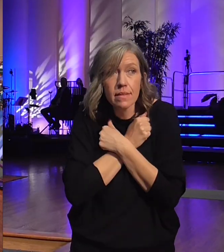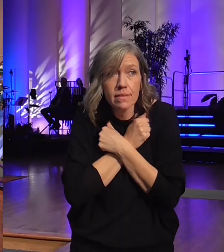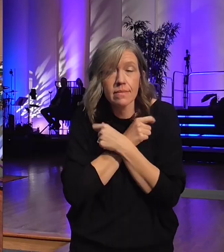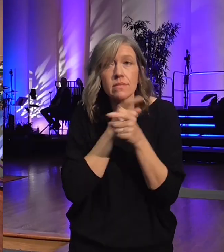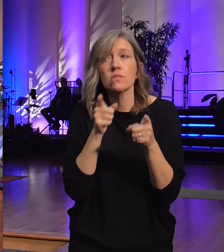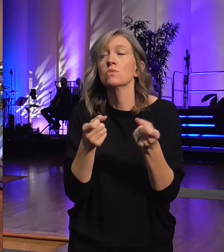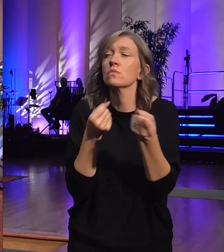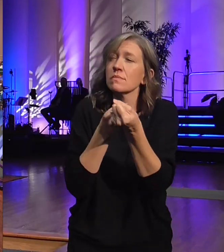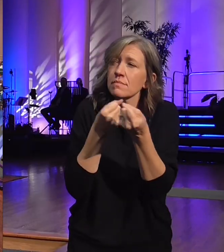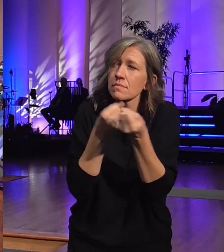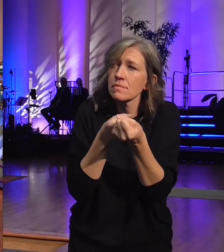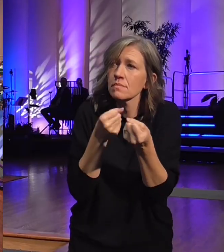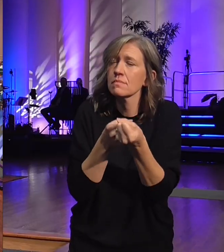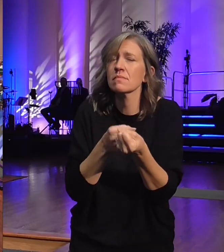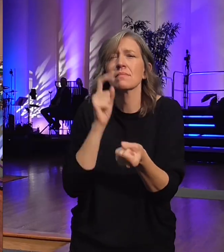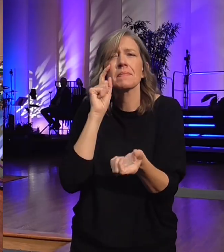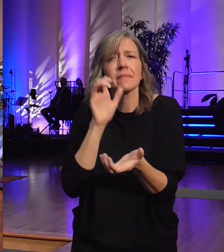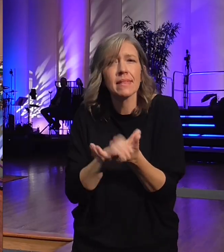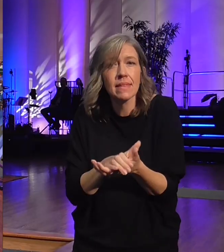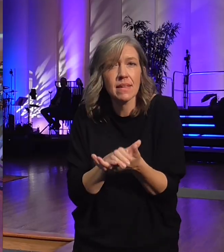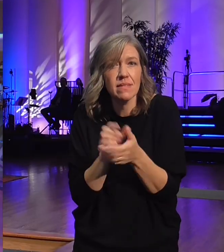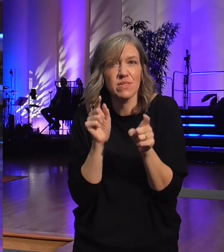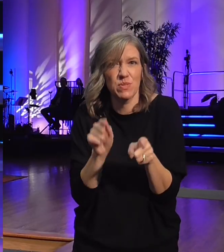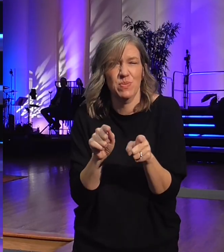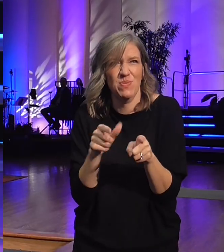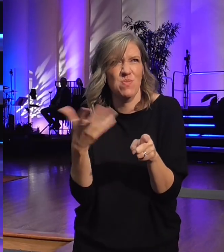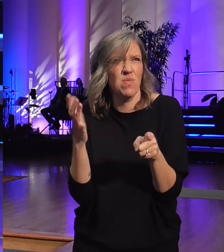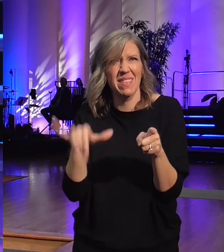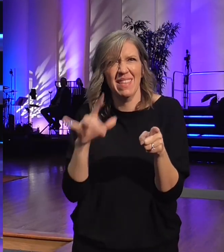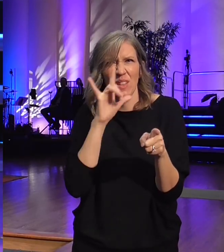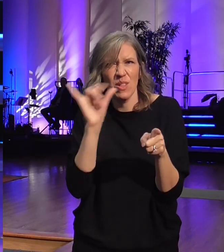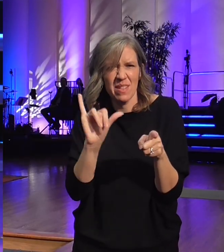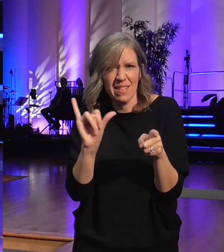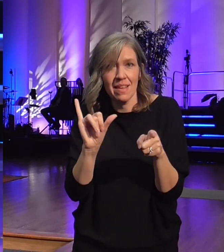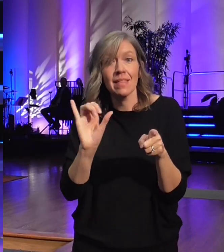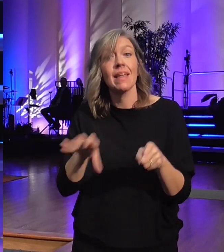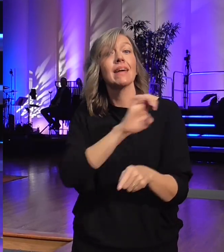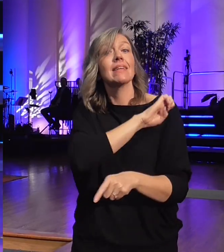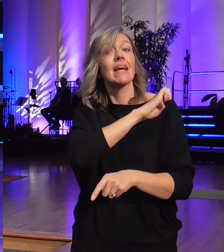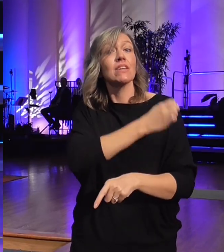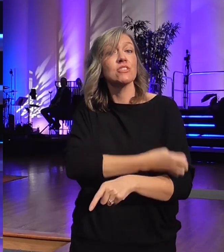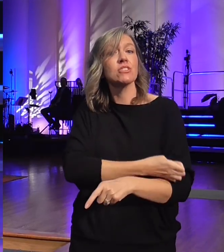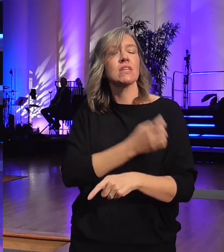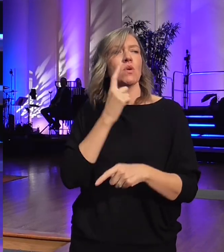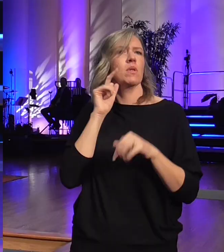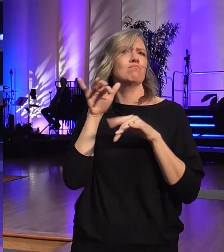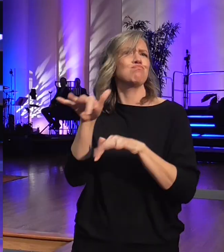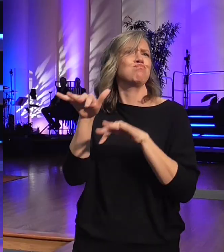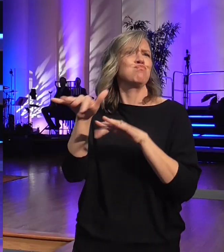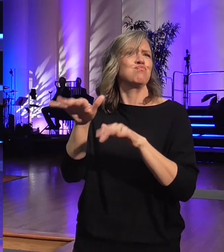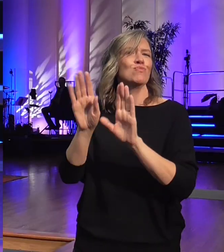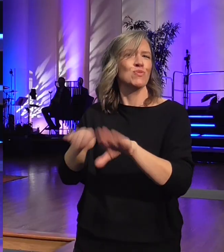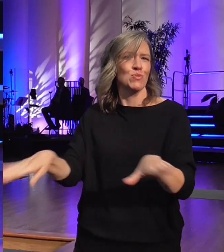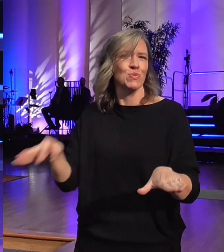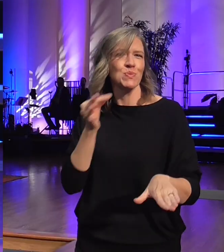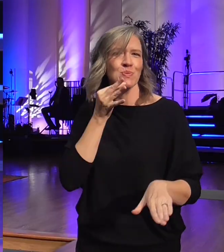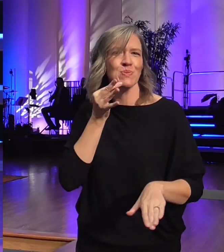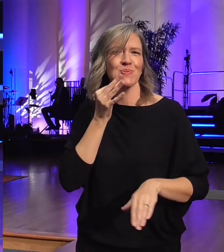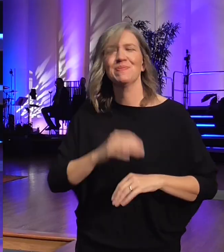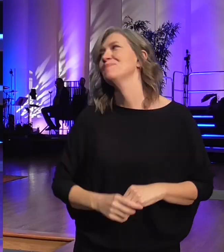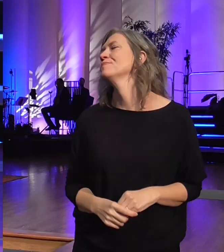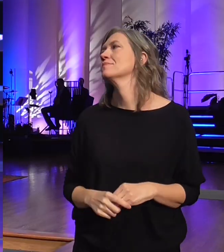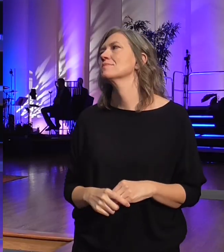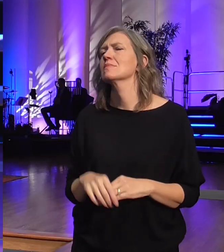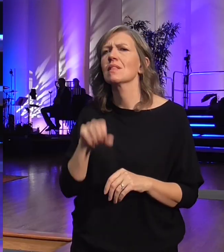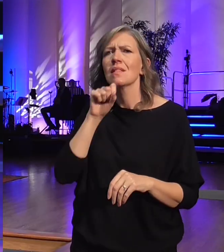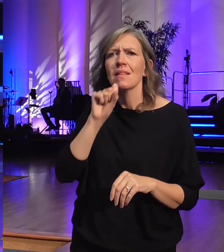supported you, and believed in you, right? And that is the energy that we are going to send to these kids in just a few minutes.